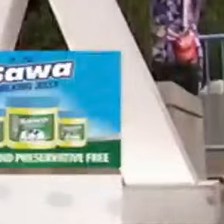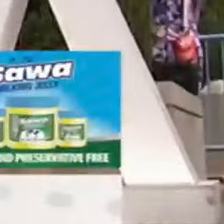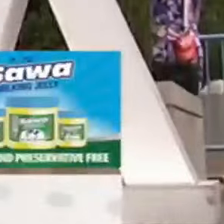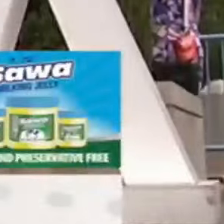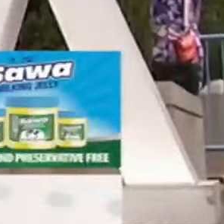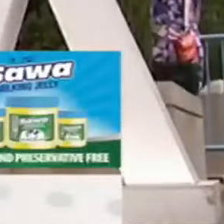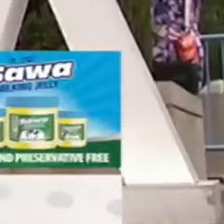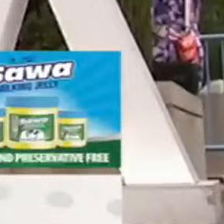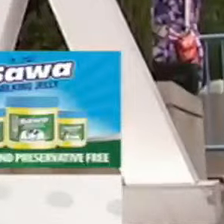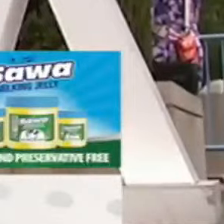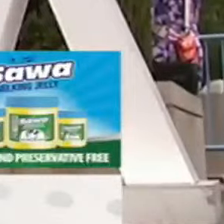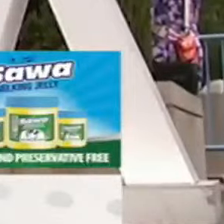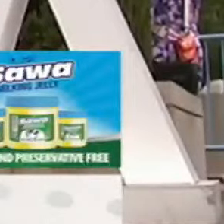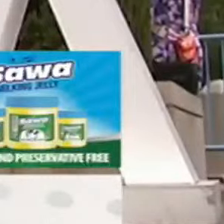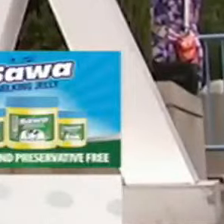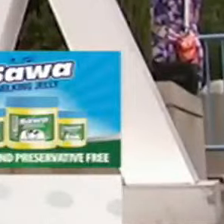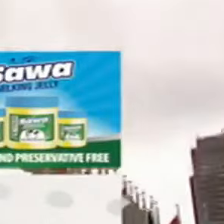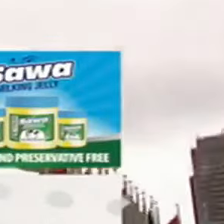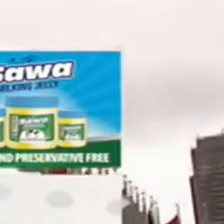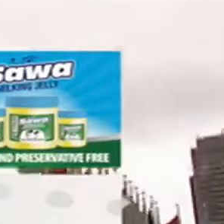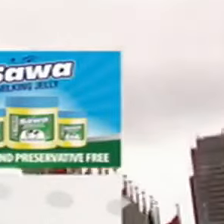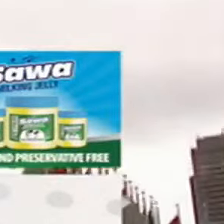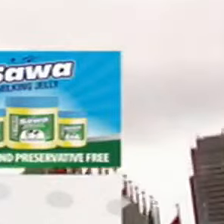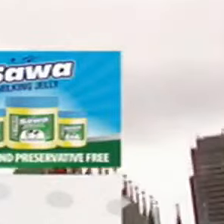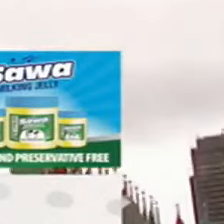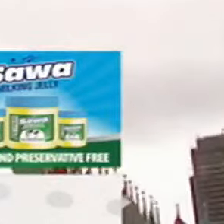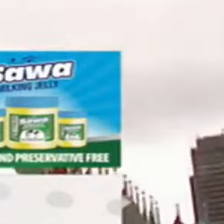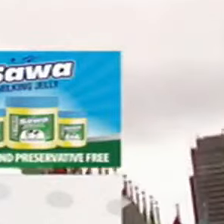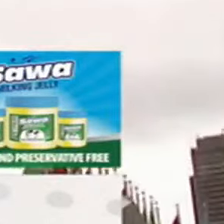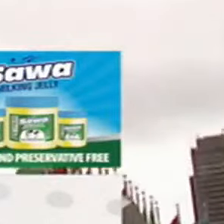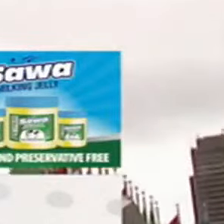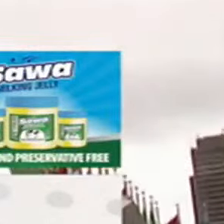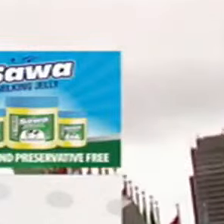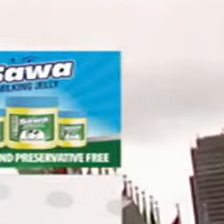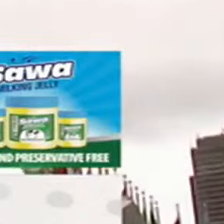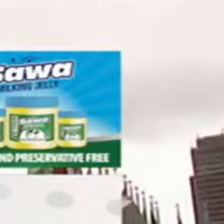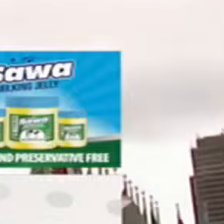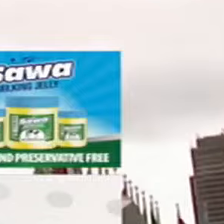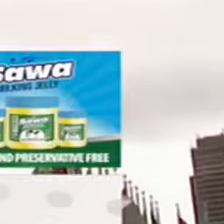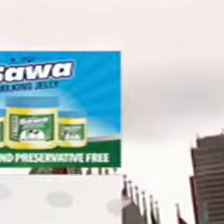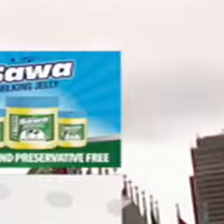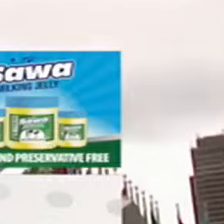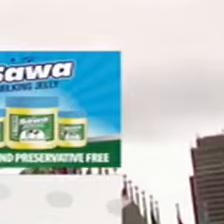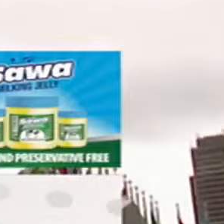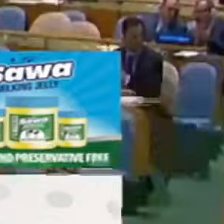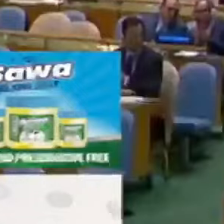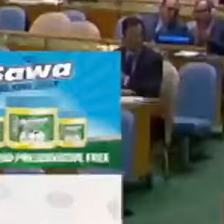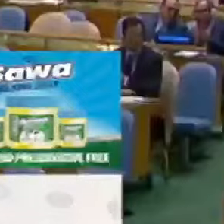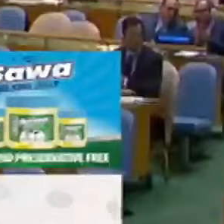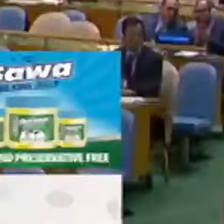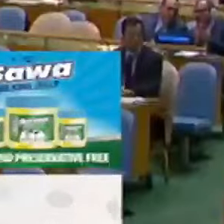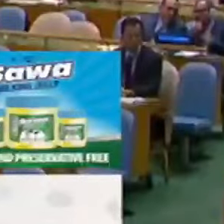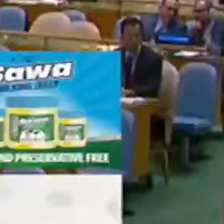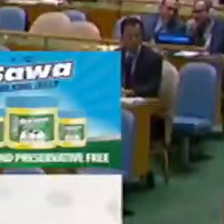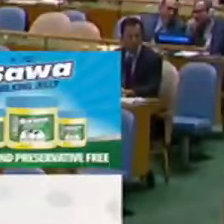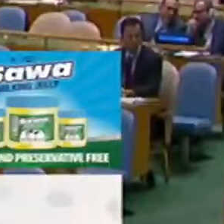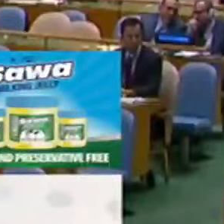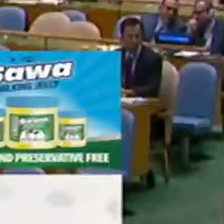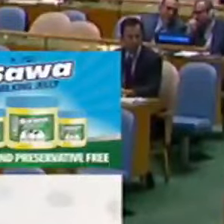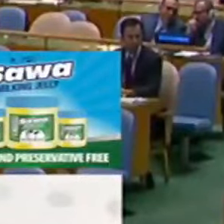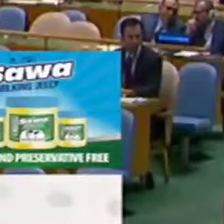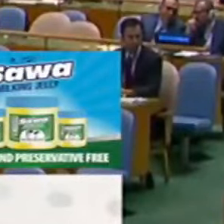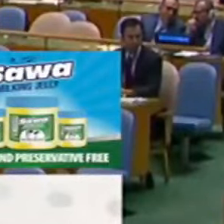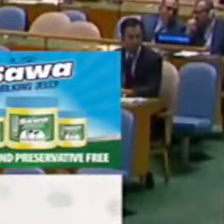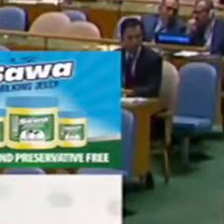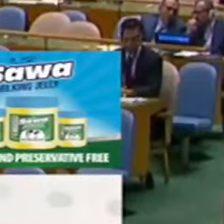We need equity. The African push for permanent seats at the UN Security Council. This and